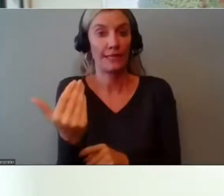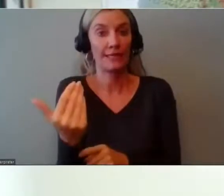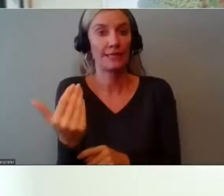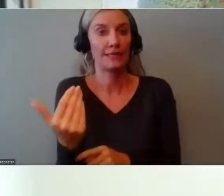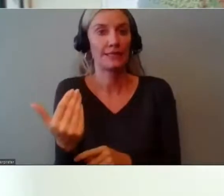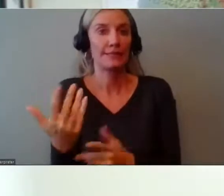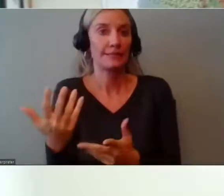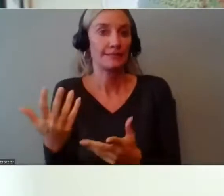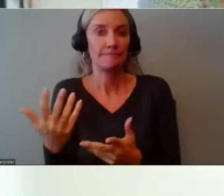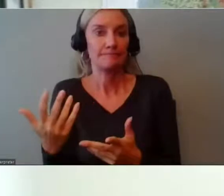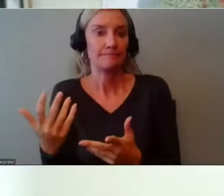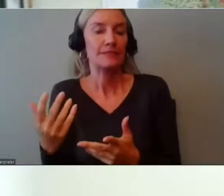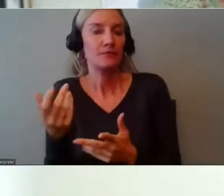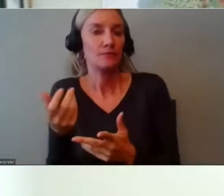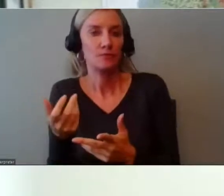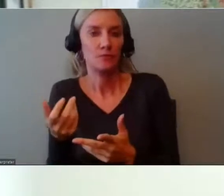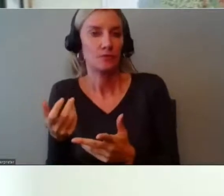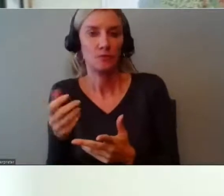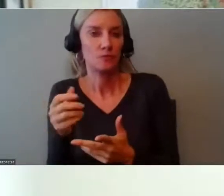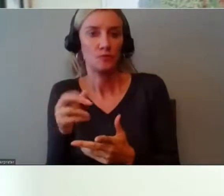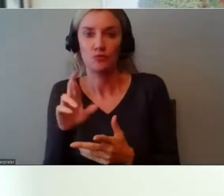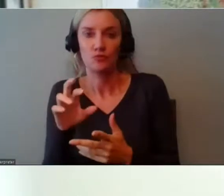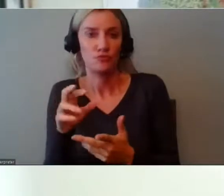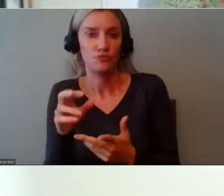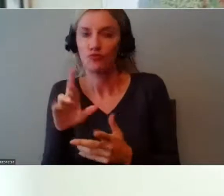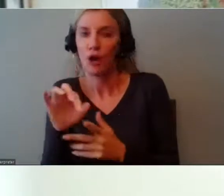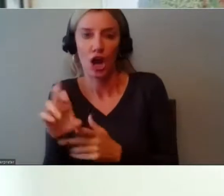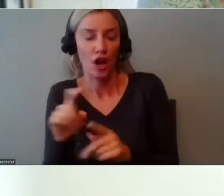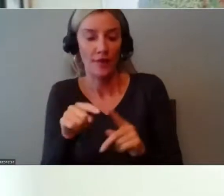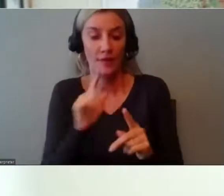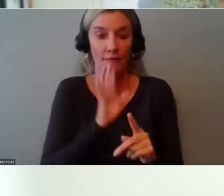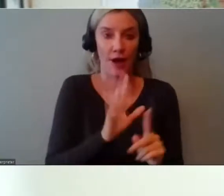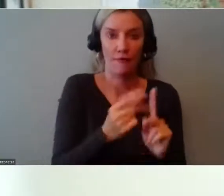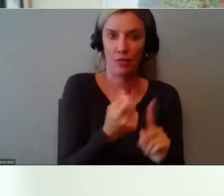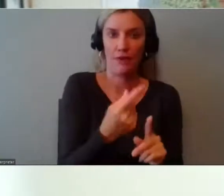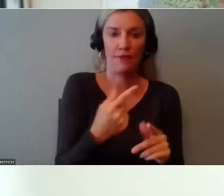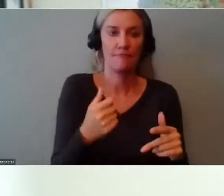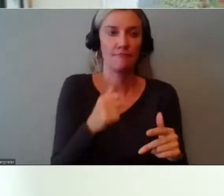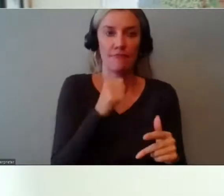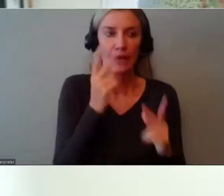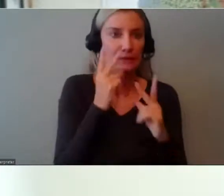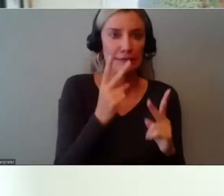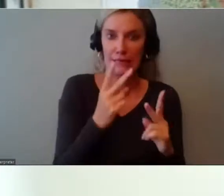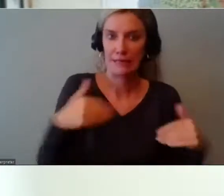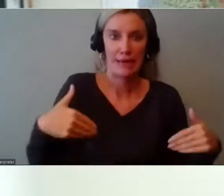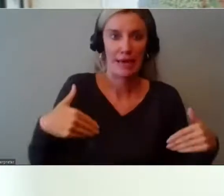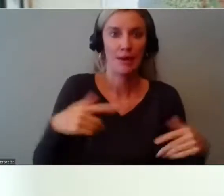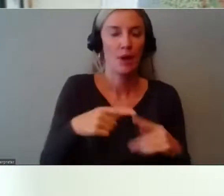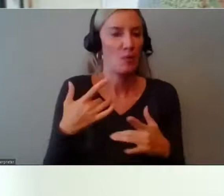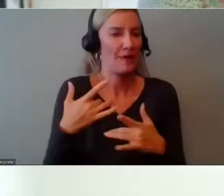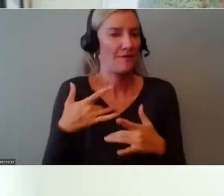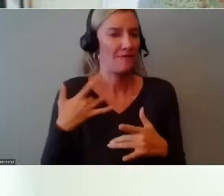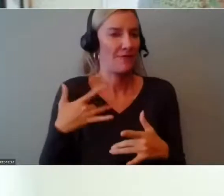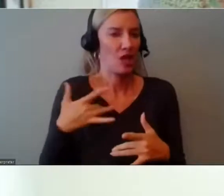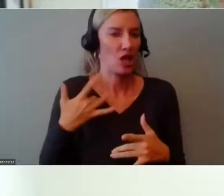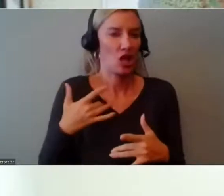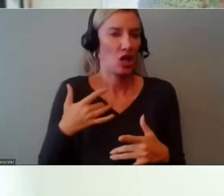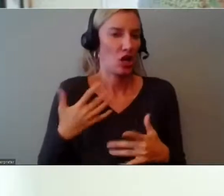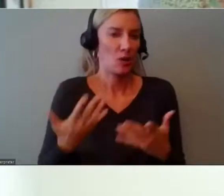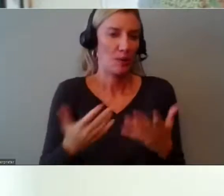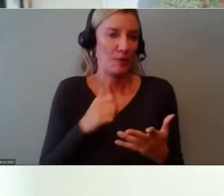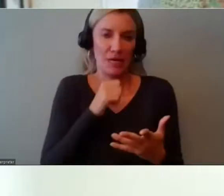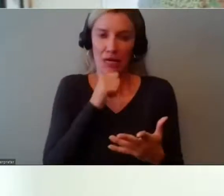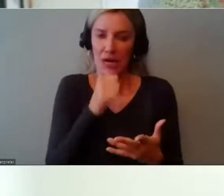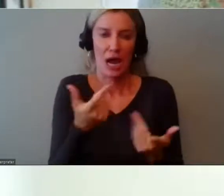the 5 to 11-year-olds to know if that's the case, but it's not felt to be likely to be more a